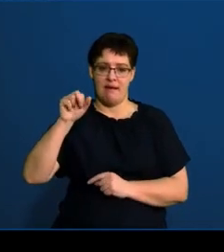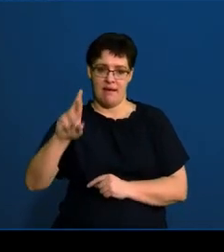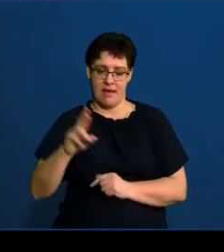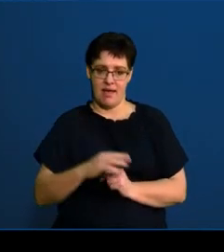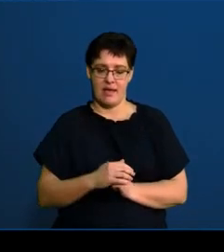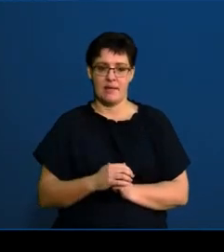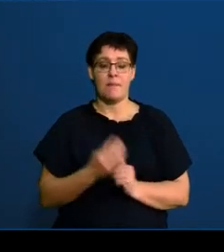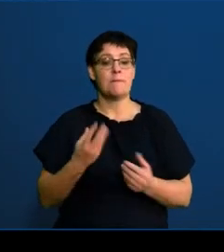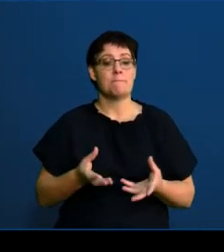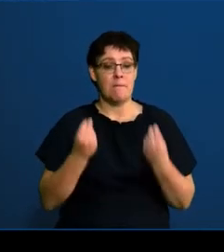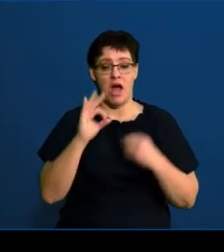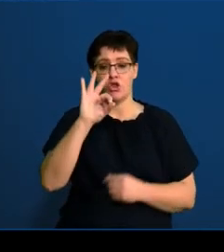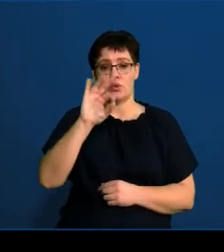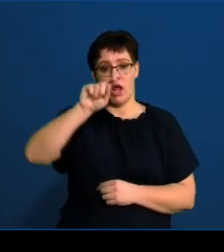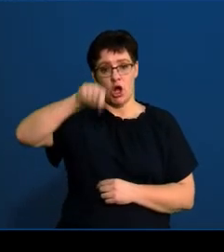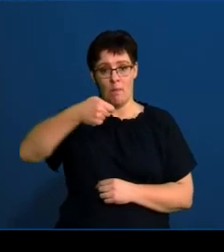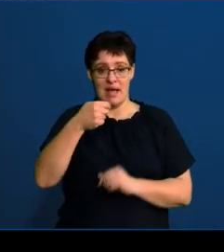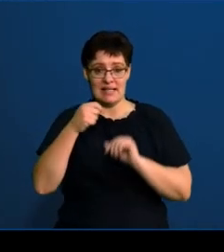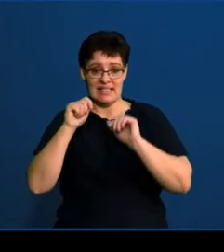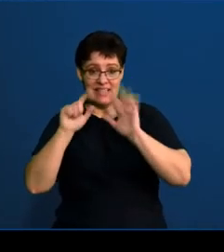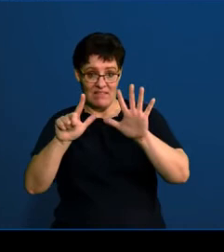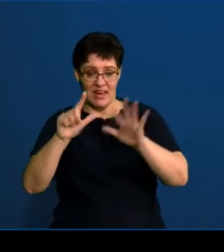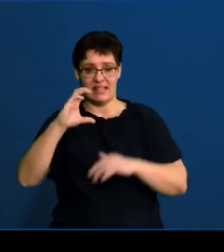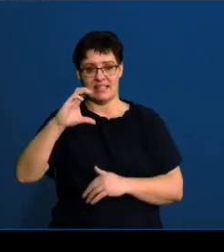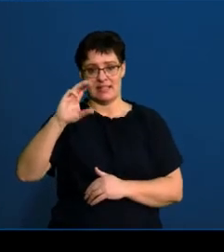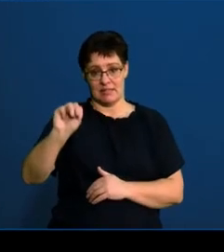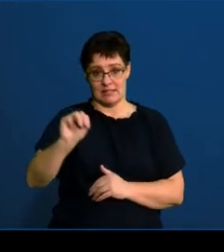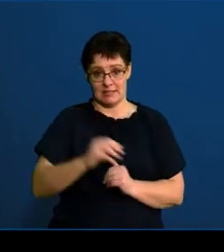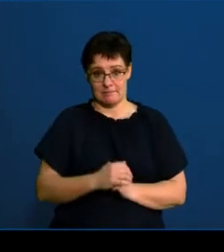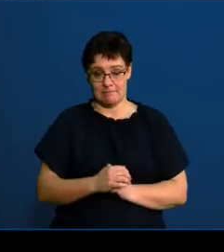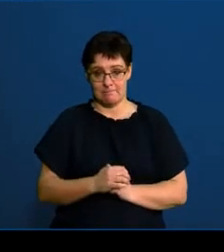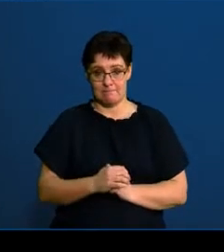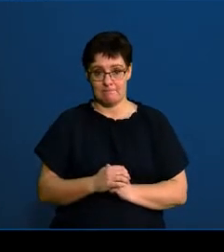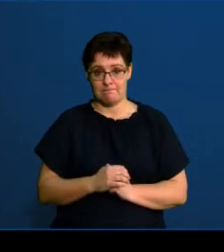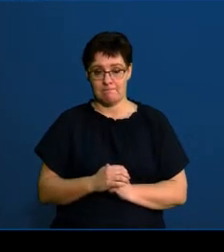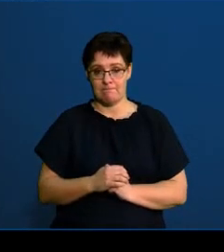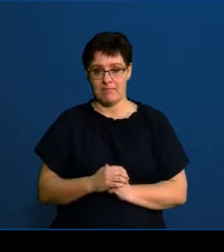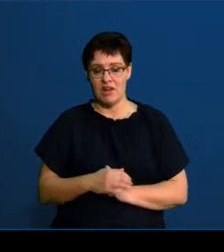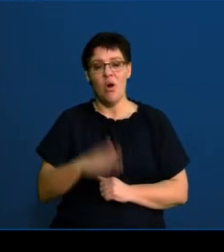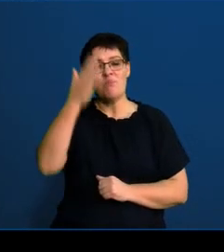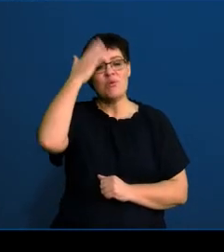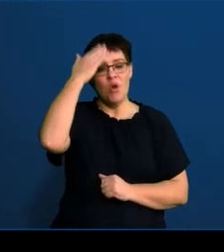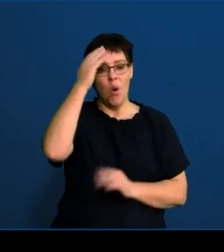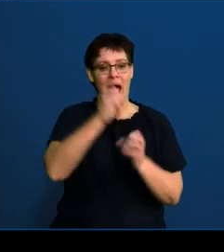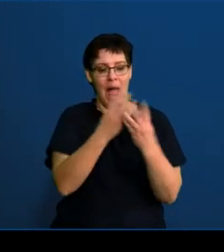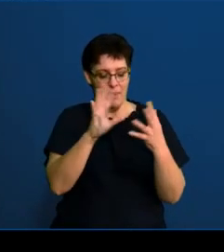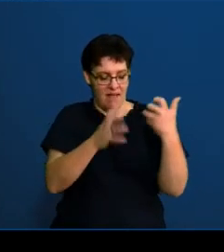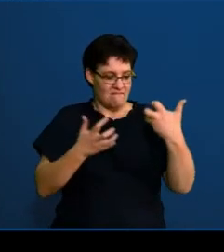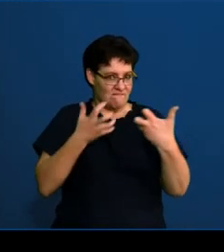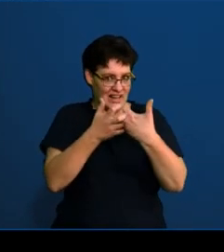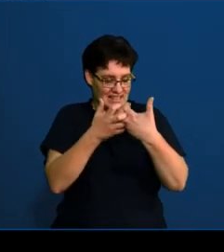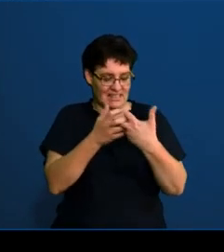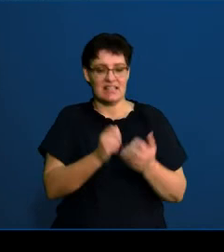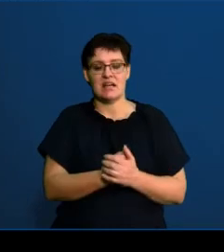And I get 3,7 centimeters. So now I want to know how many can fit into my length. So I'm